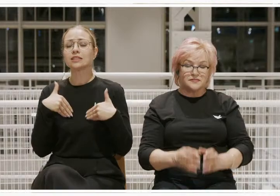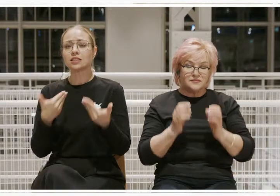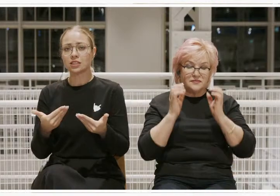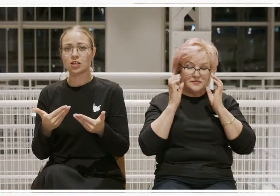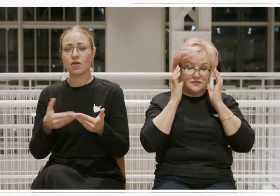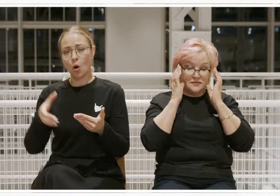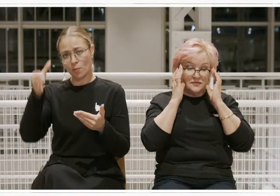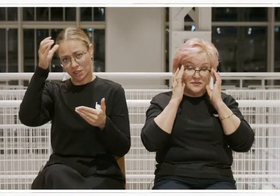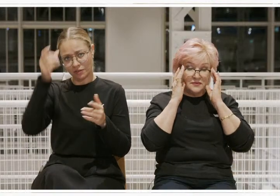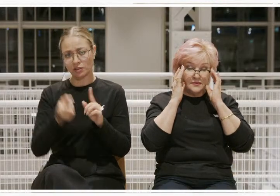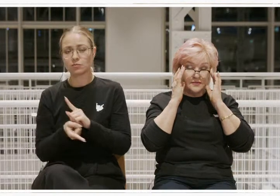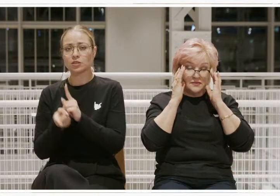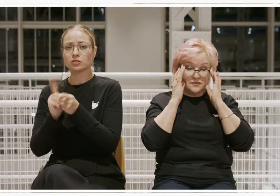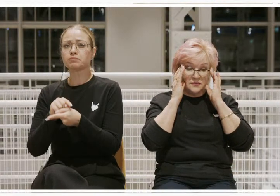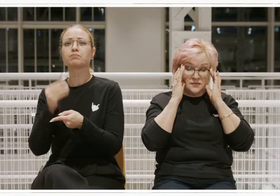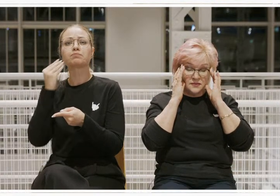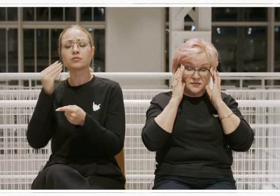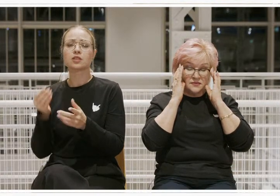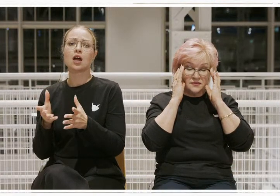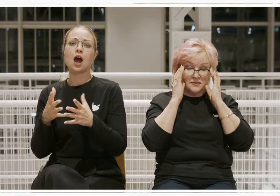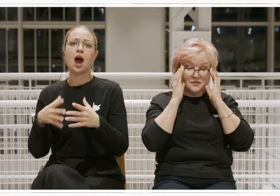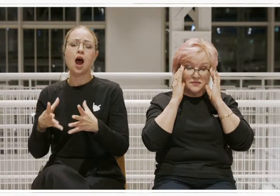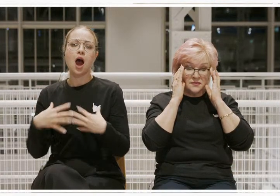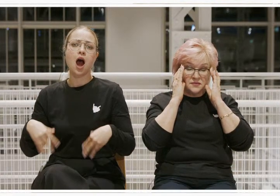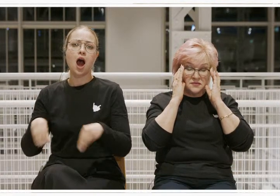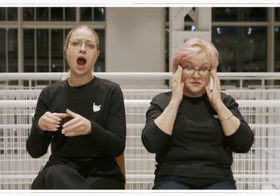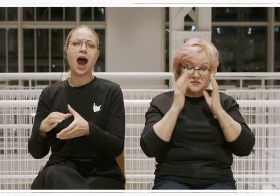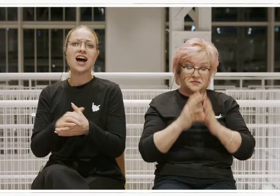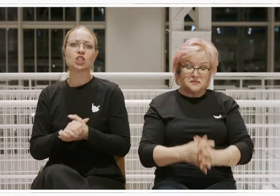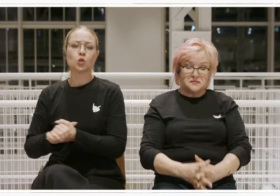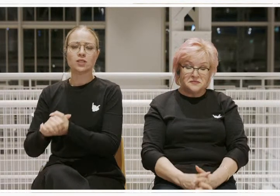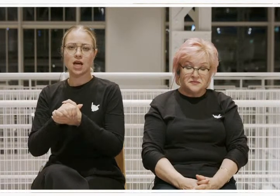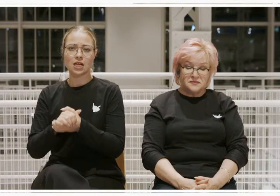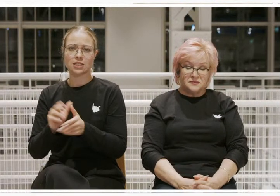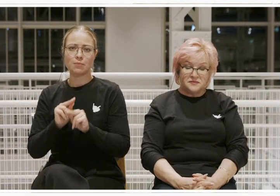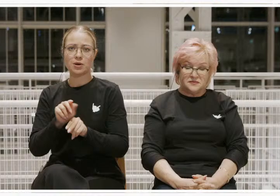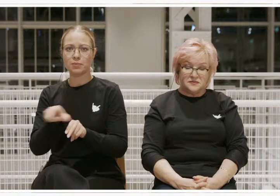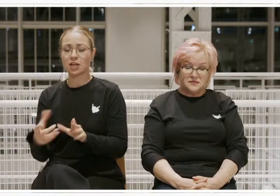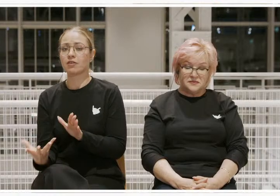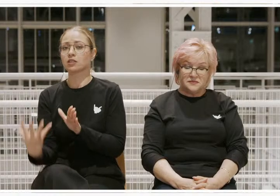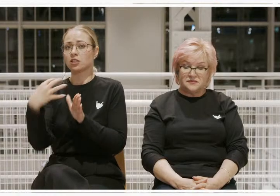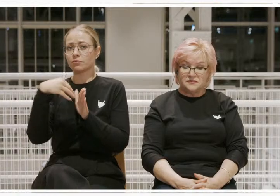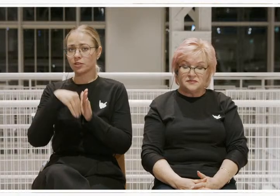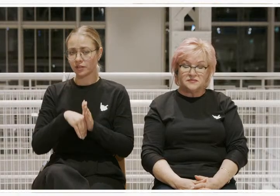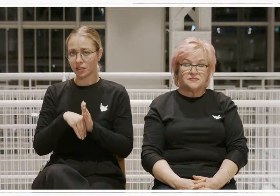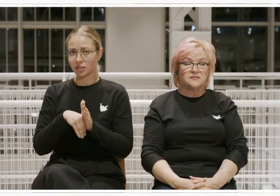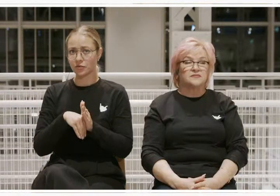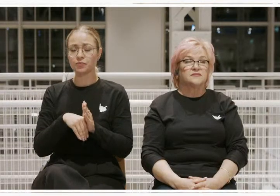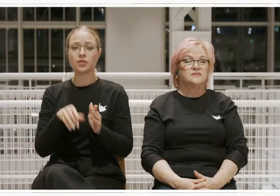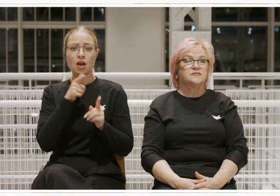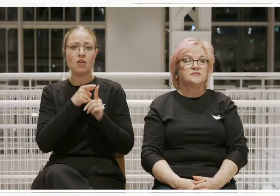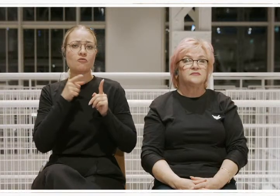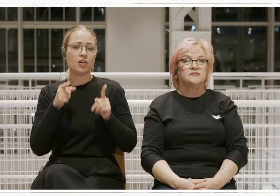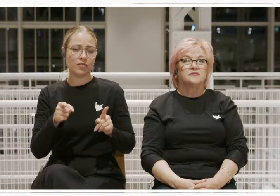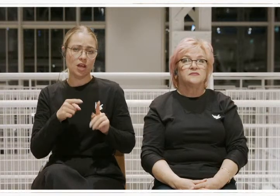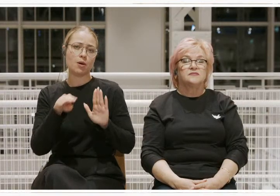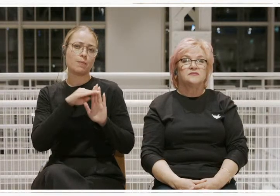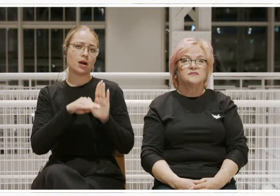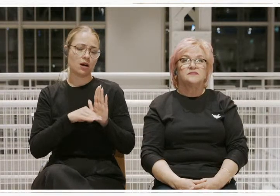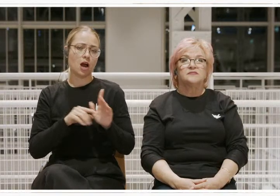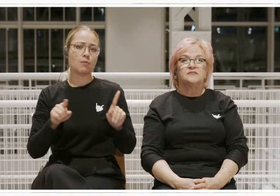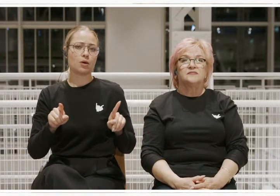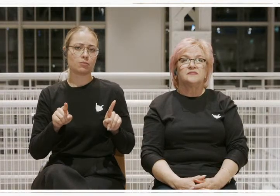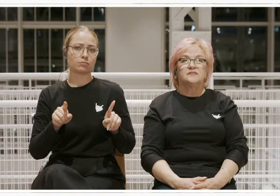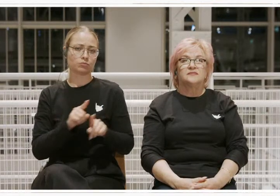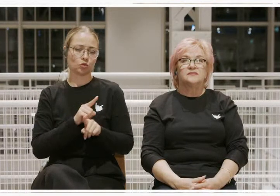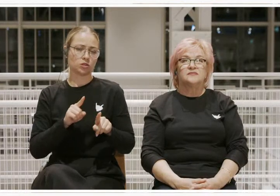Network, Suna and Inan Kıraç Foundation Para Museum Learning Programs, and Today at Apple. Focusing